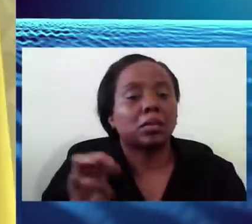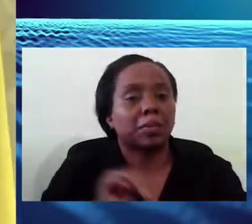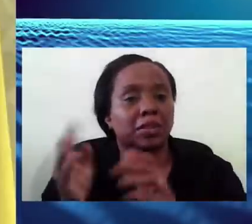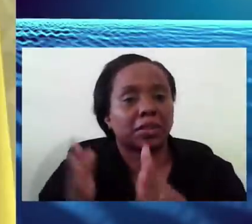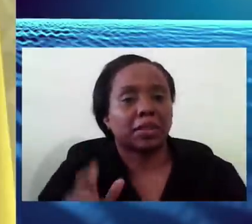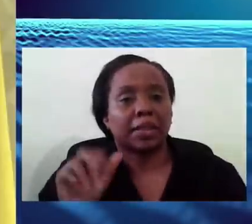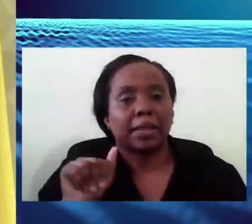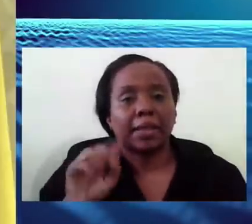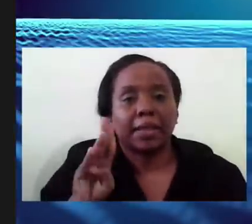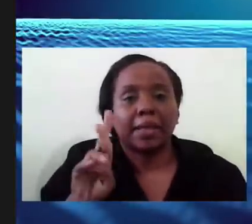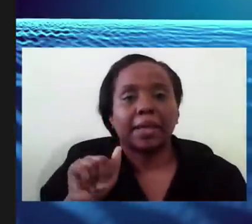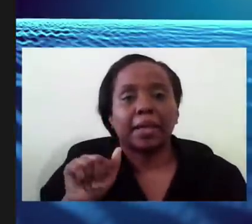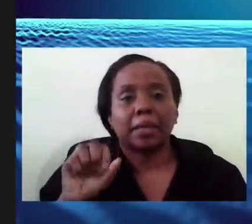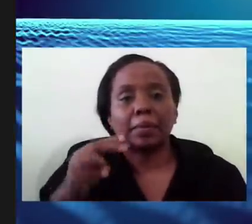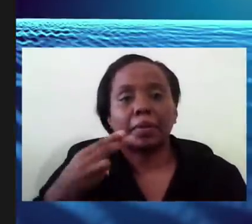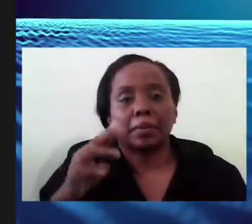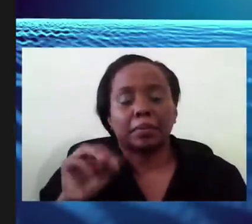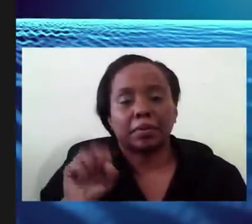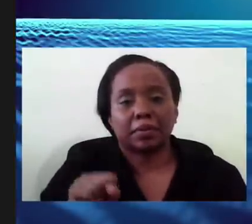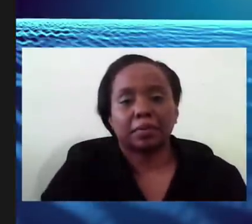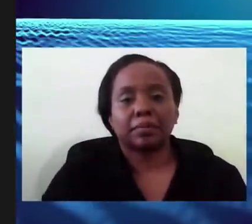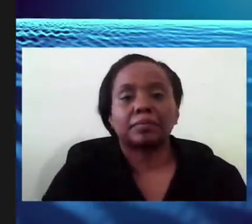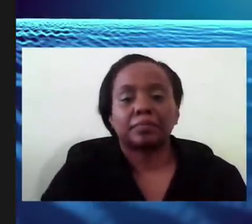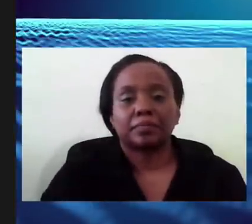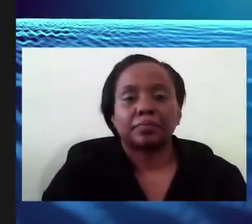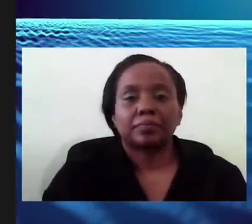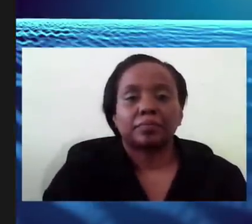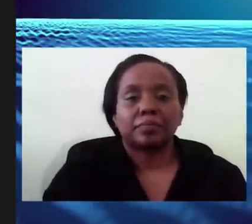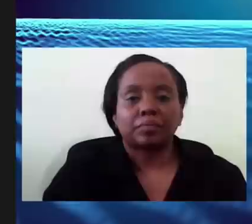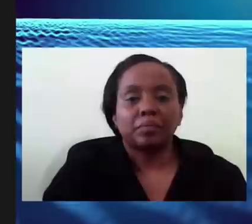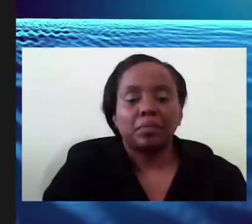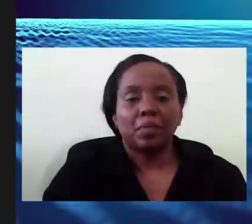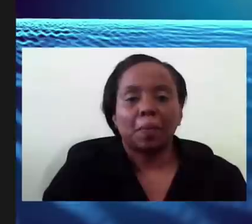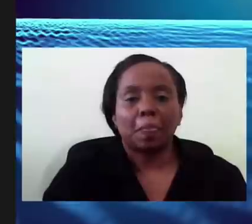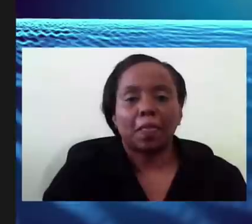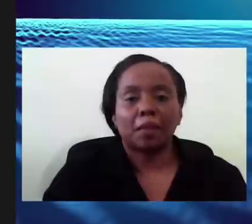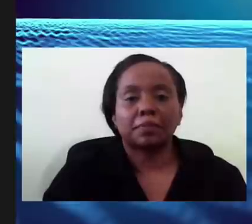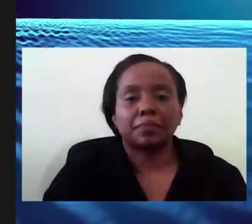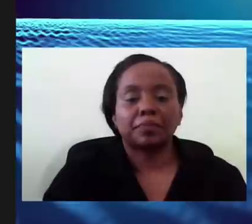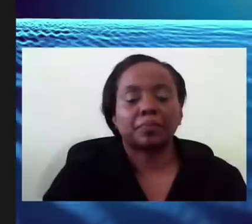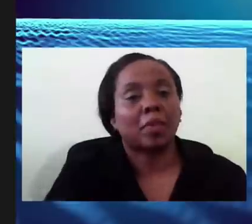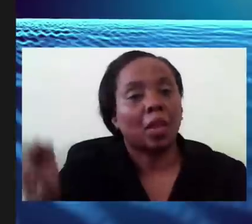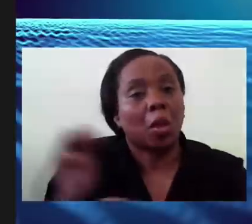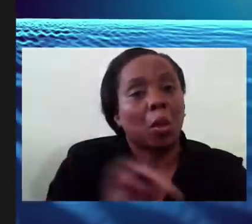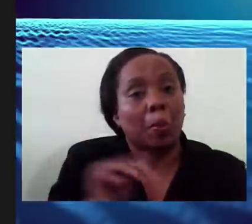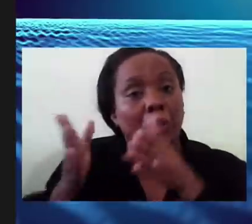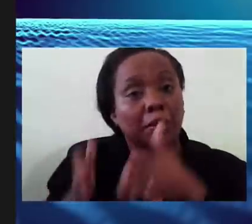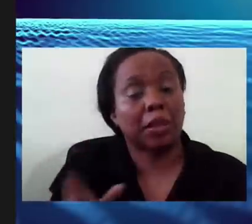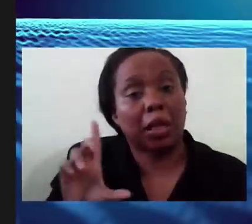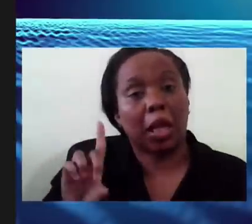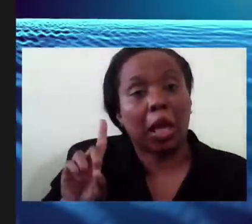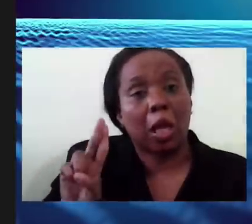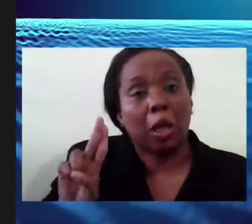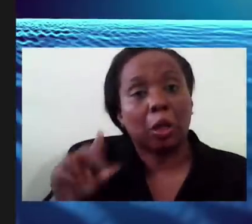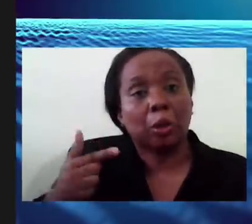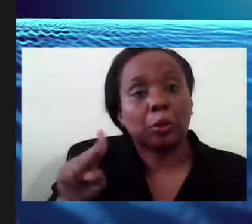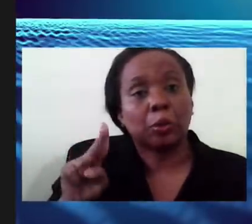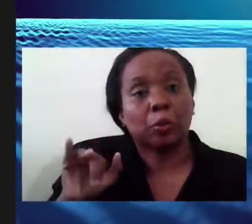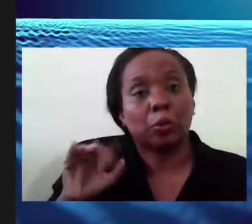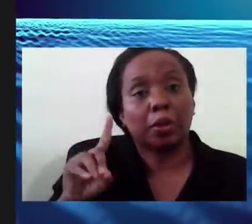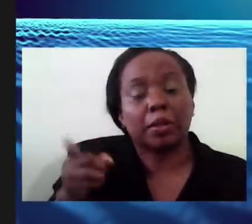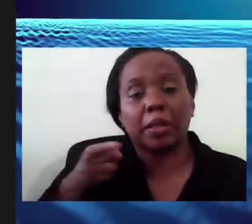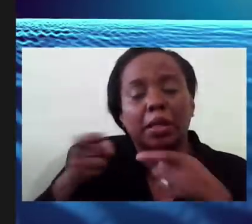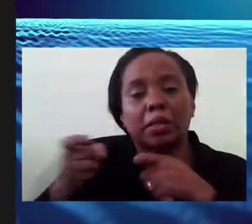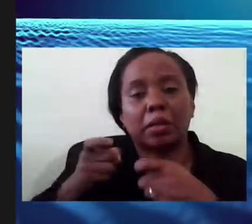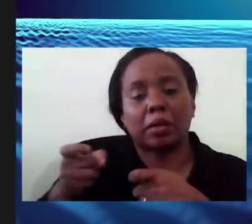that while Minister Duguid is in charge of the exercise dealing with the government buildings and the cleaning,